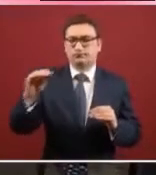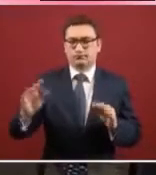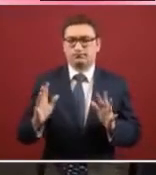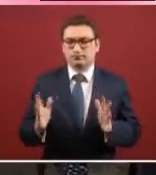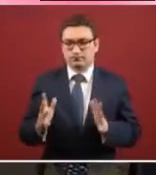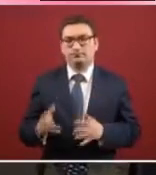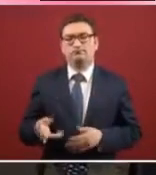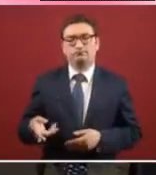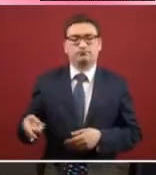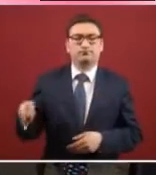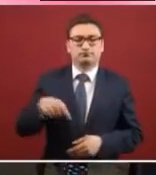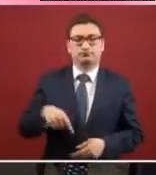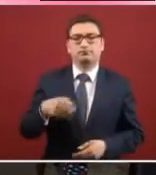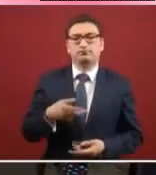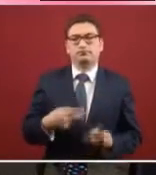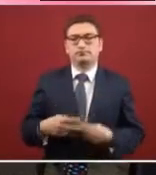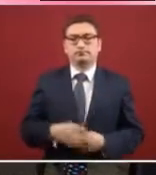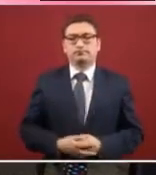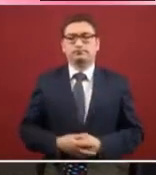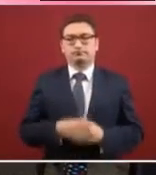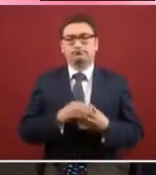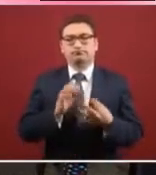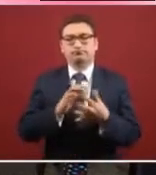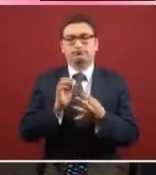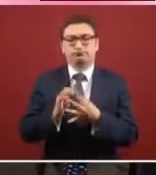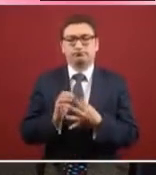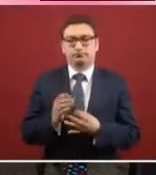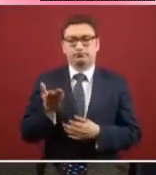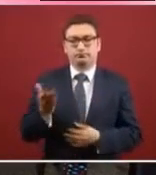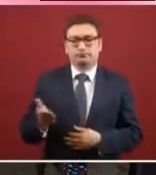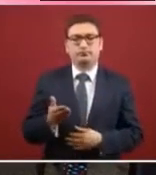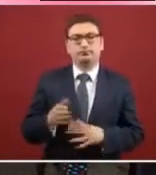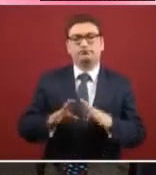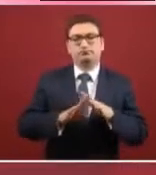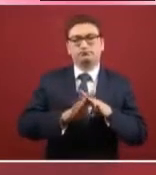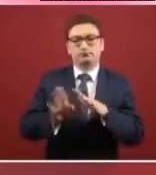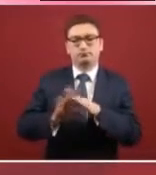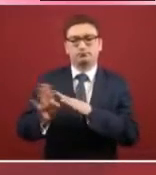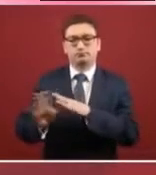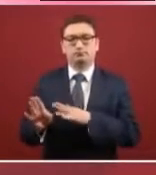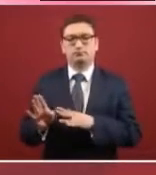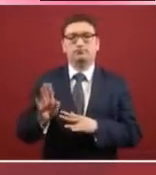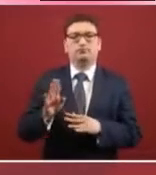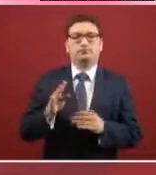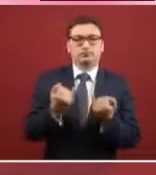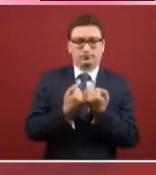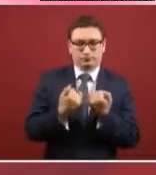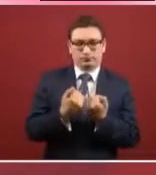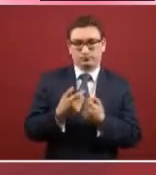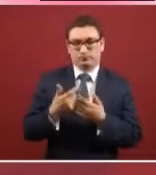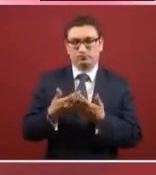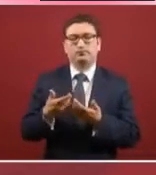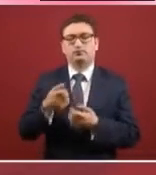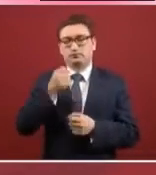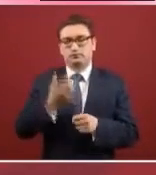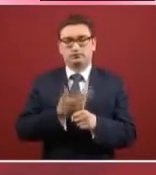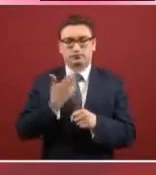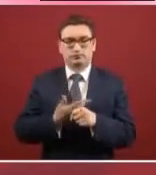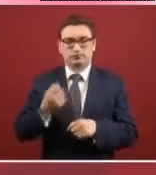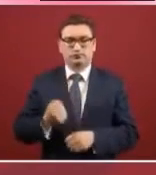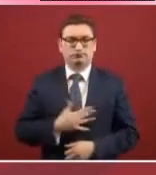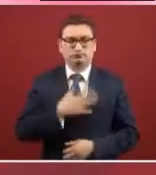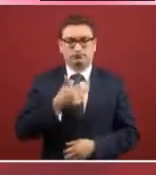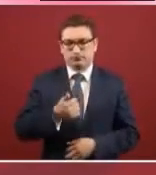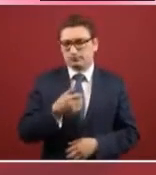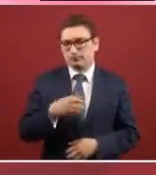con la participación and with the participation de immigration, bienestar, well-being, de la